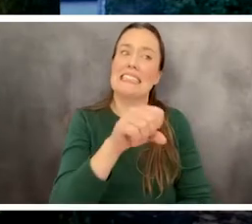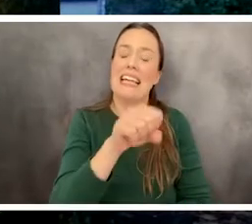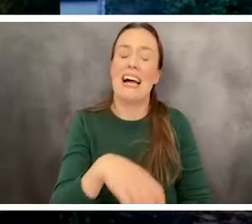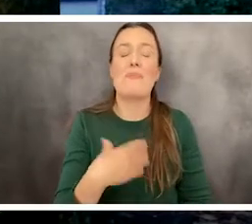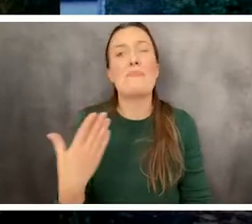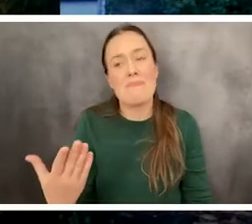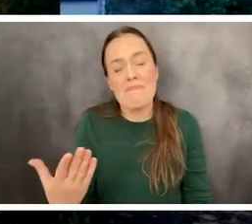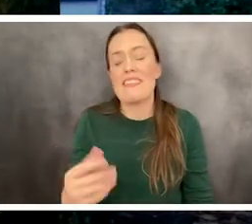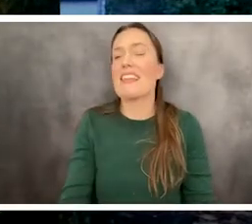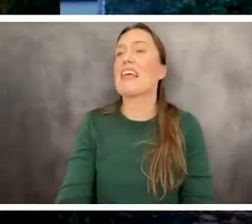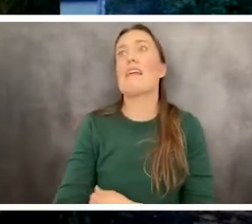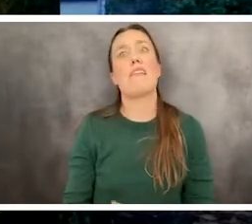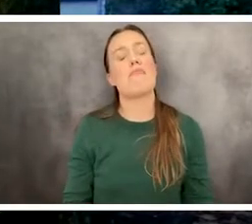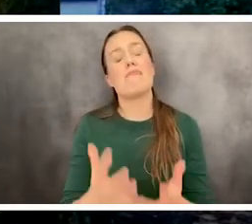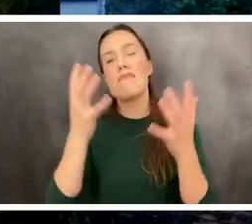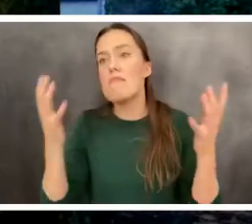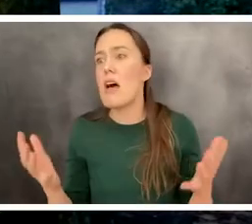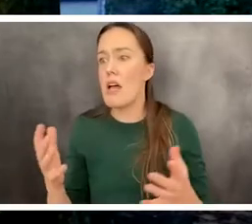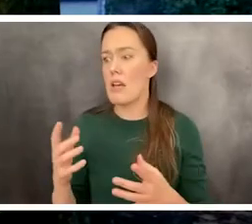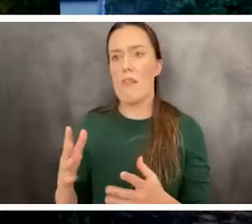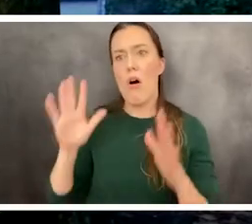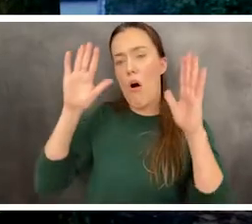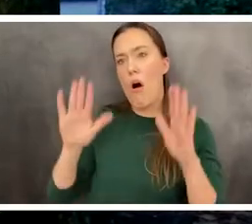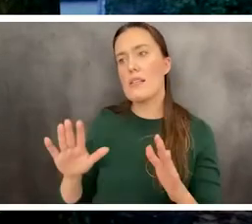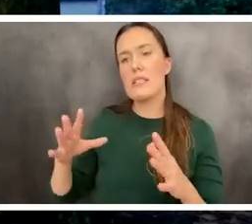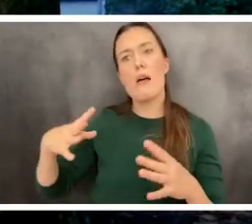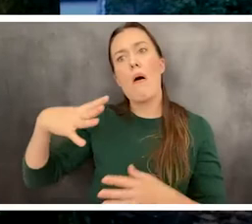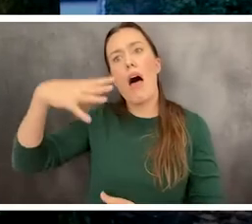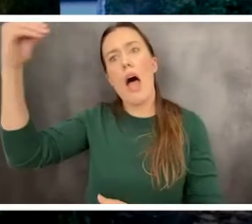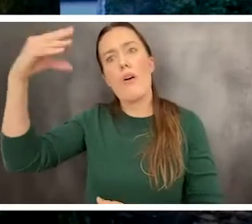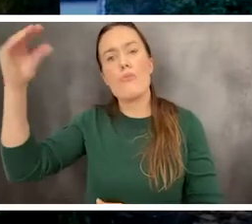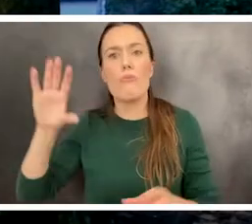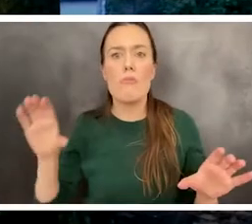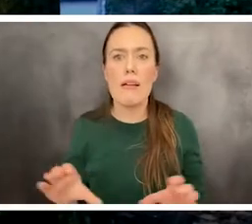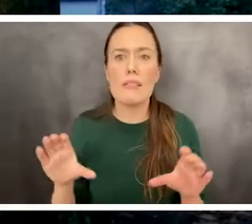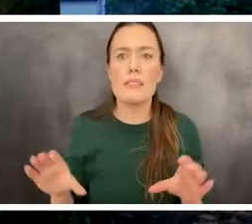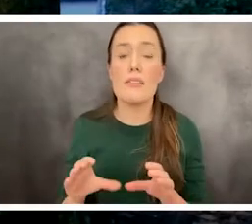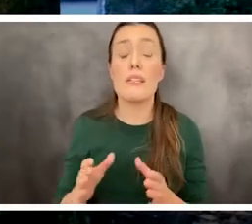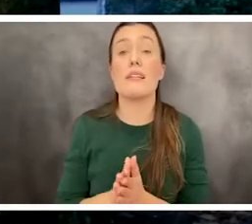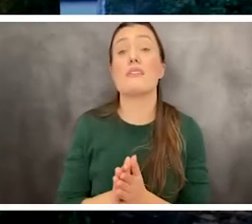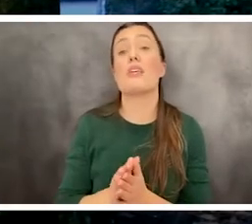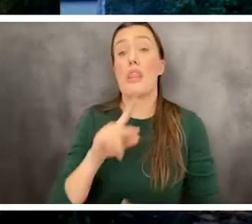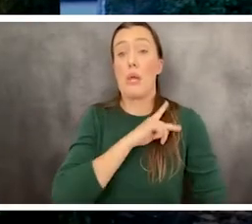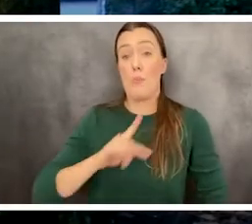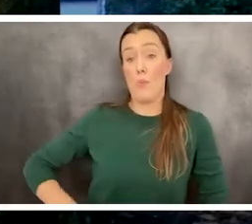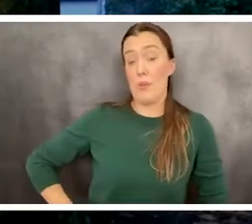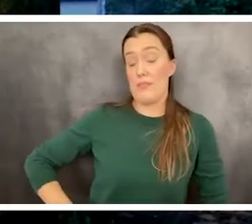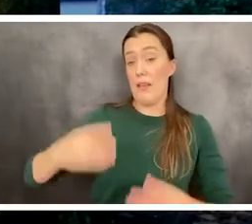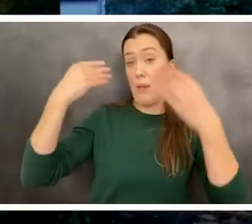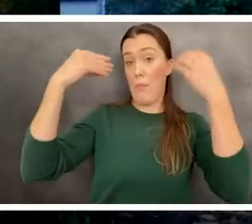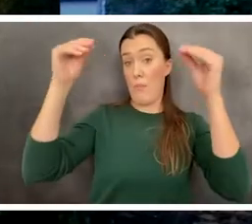but, you know, there's so many wonderful things to do outdoors. And the Princeton Merchants